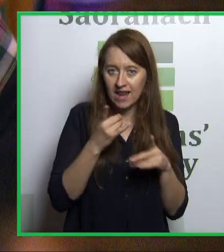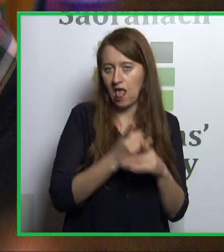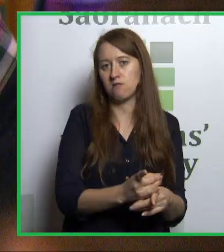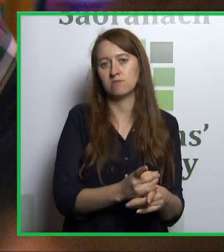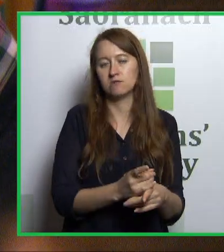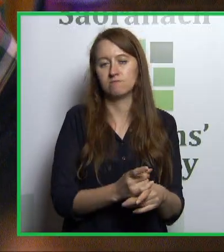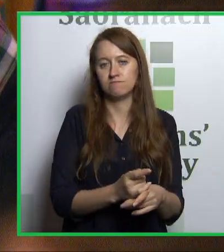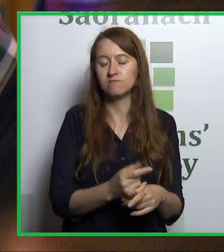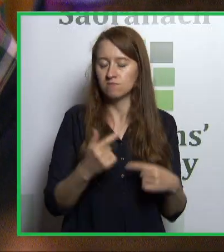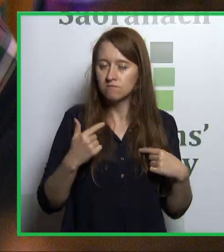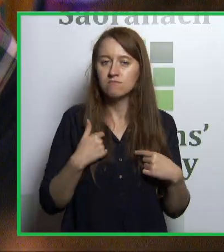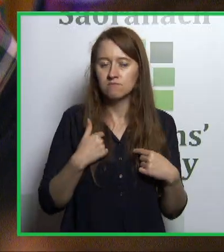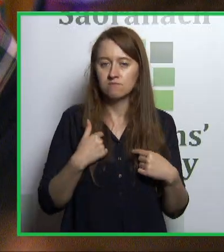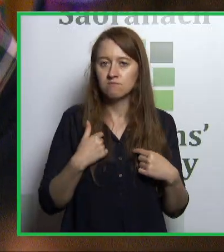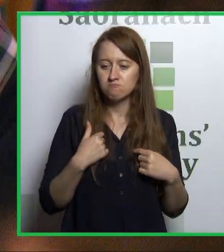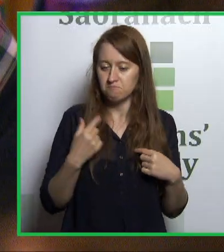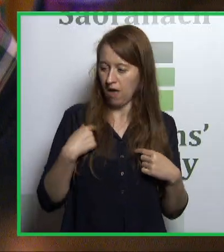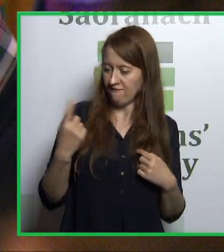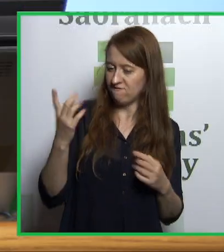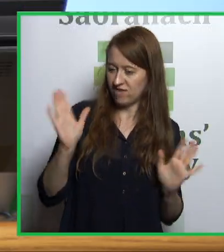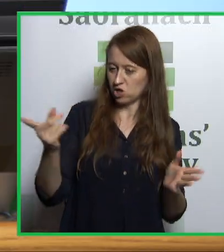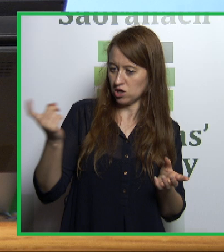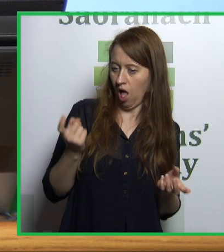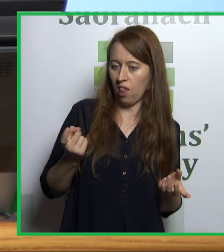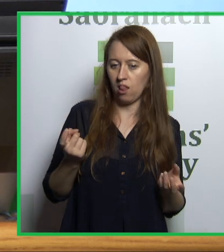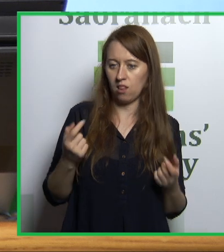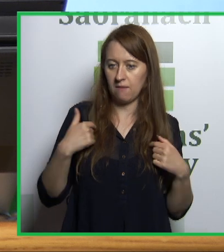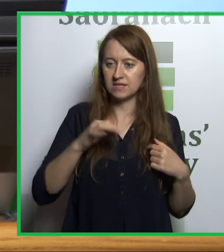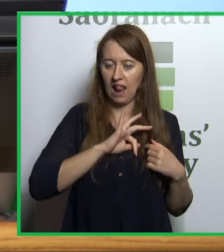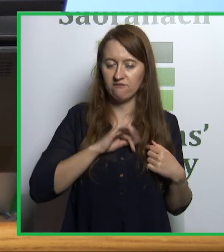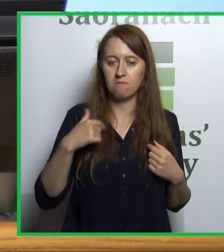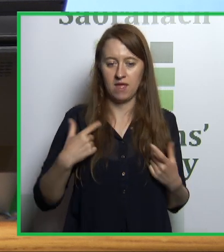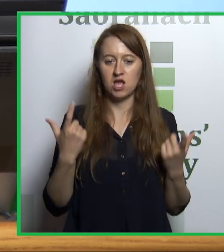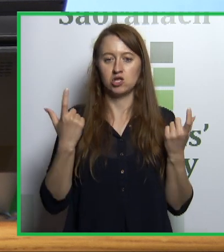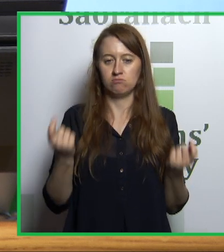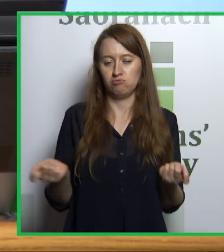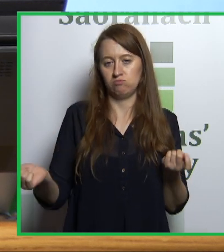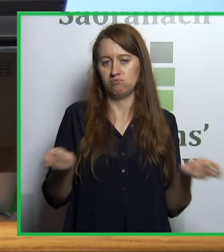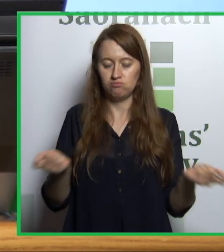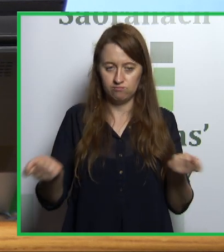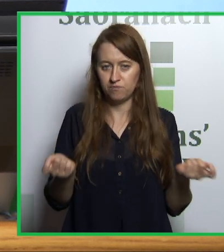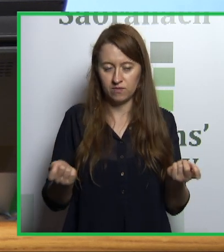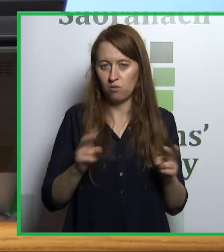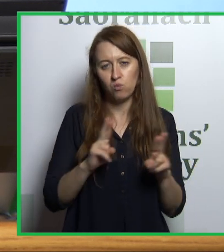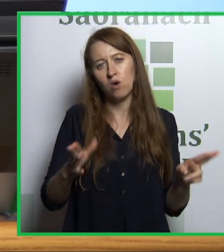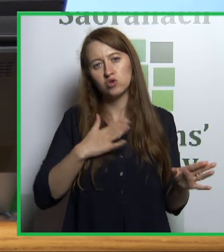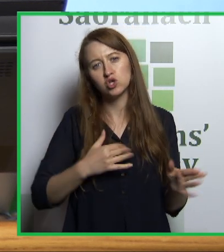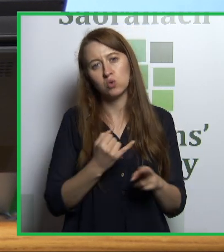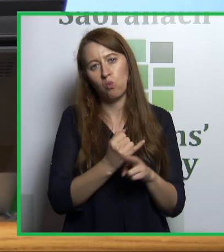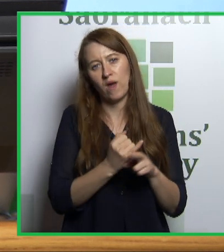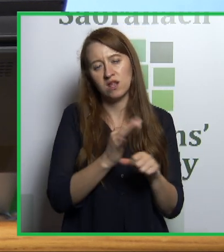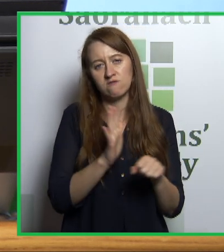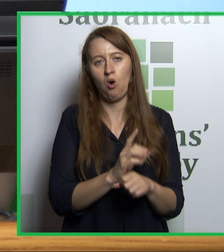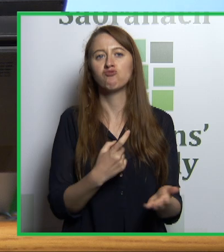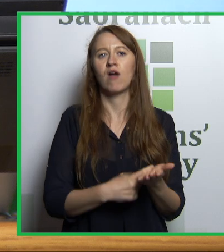out as chairperson for everybody to act, not just to wait for a report that we will conclude and recommendations to make, but